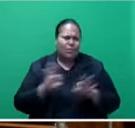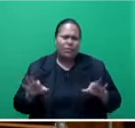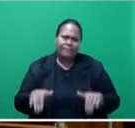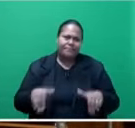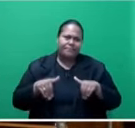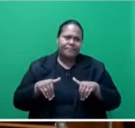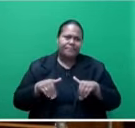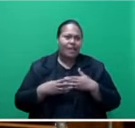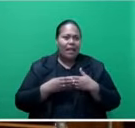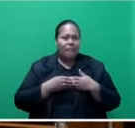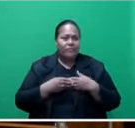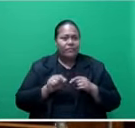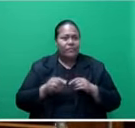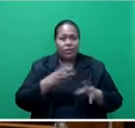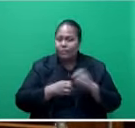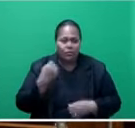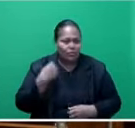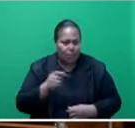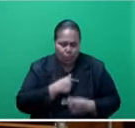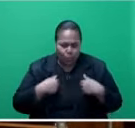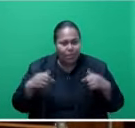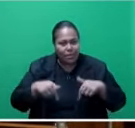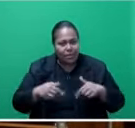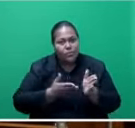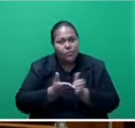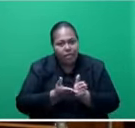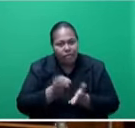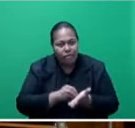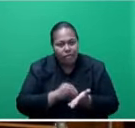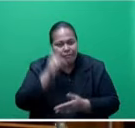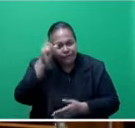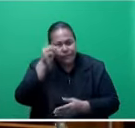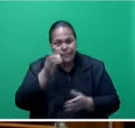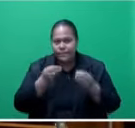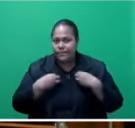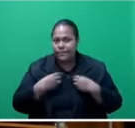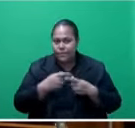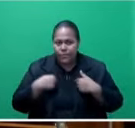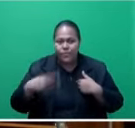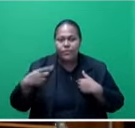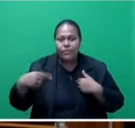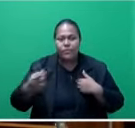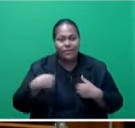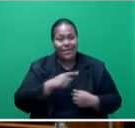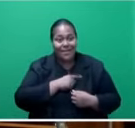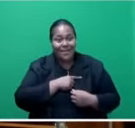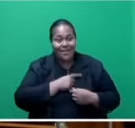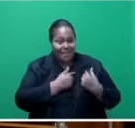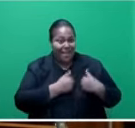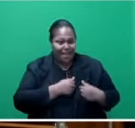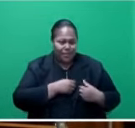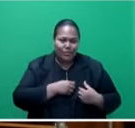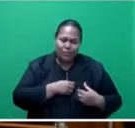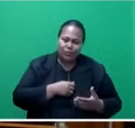offices. We're actually here to serve Fijian businesses, and we'll continue to do so. And given our feet and heart is closely planted to the ground, we'll